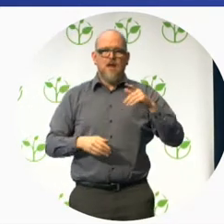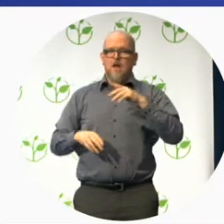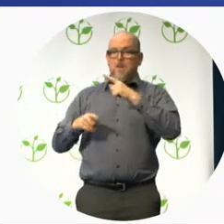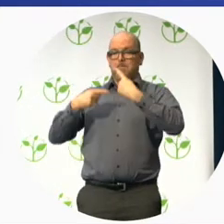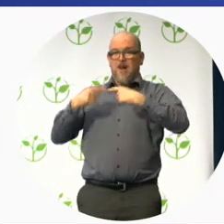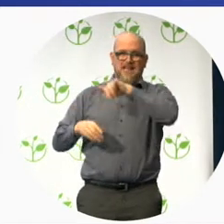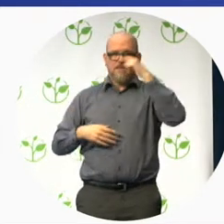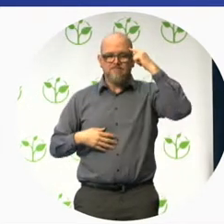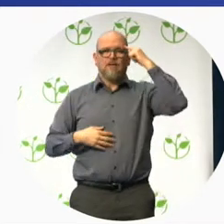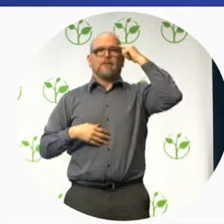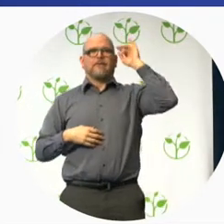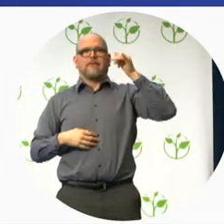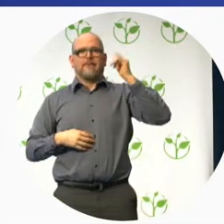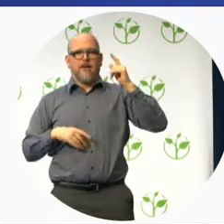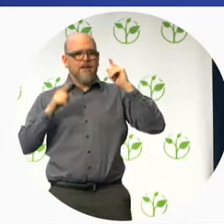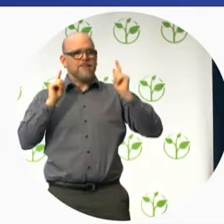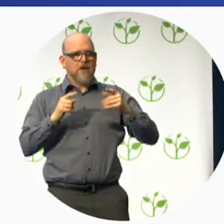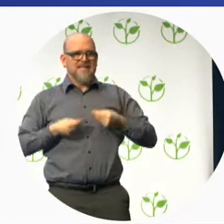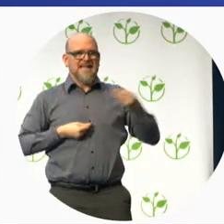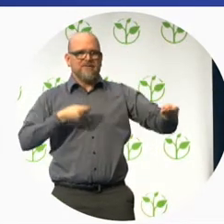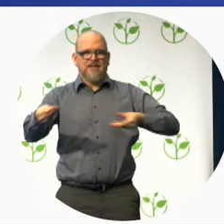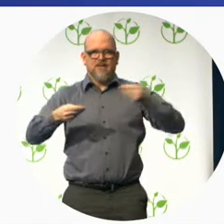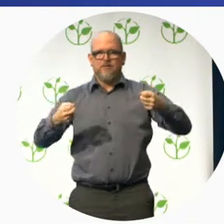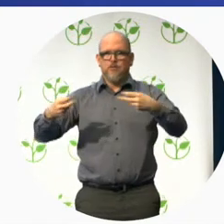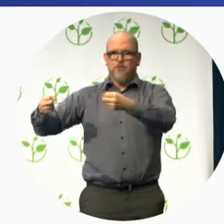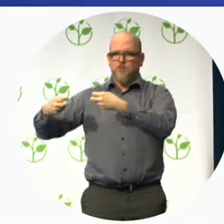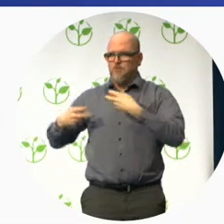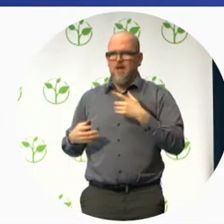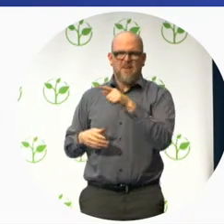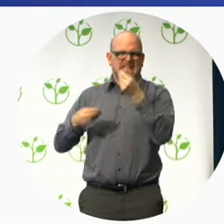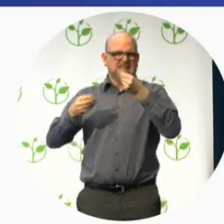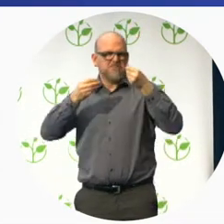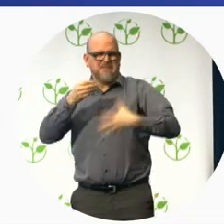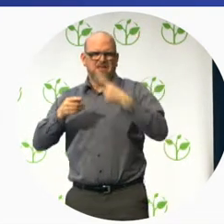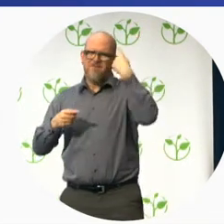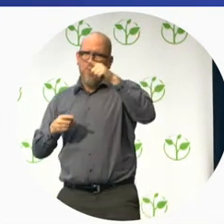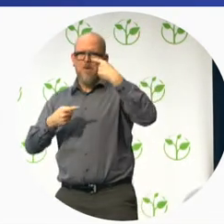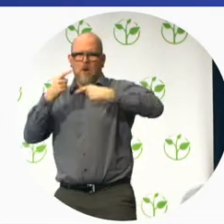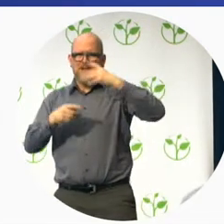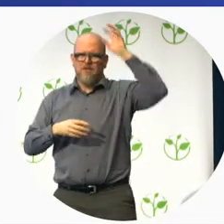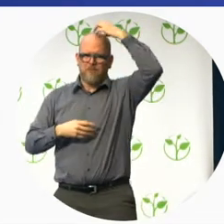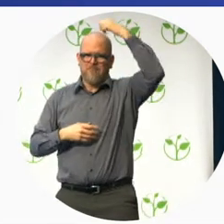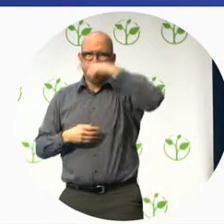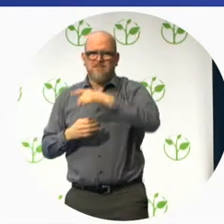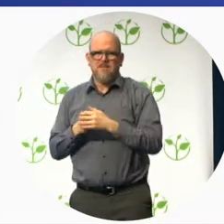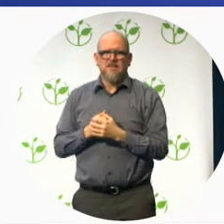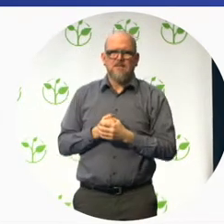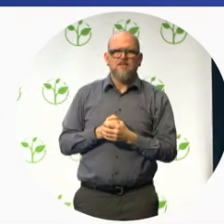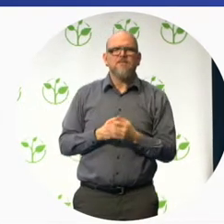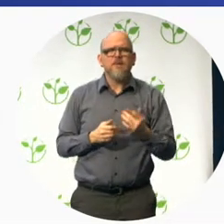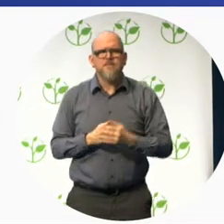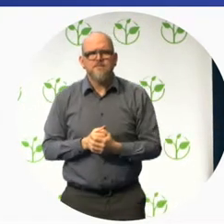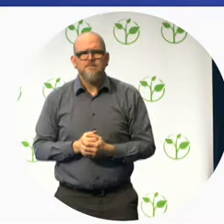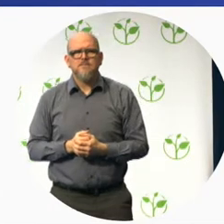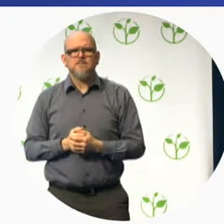delivered caption products to over 200 overseas locations. I also think it's quite remarkable that we